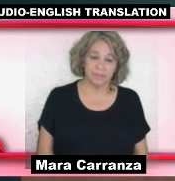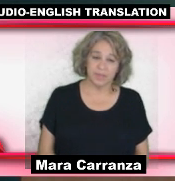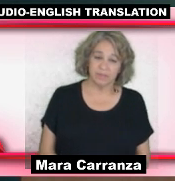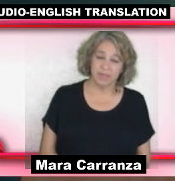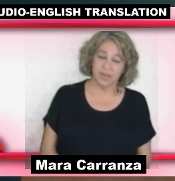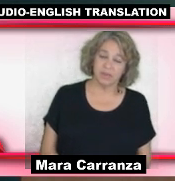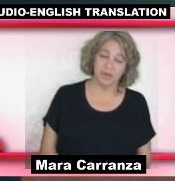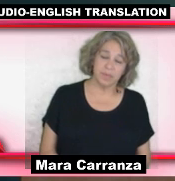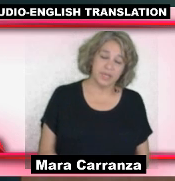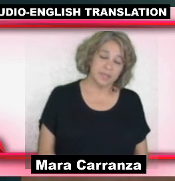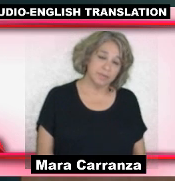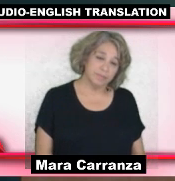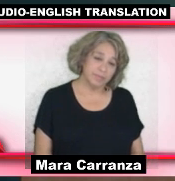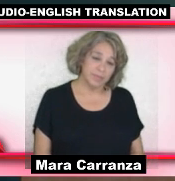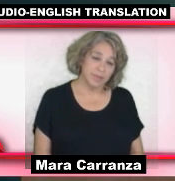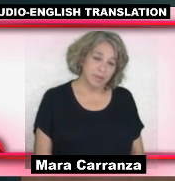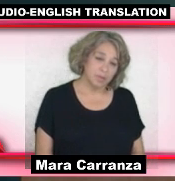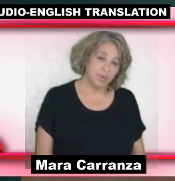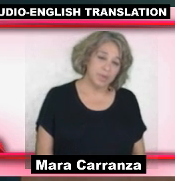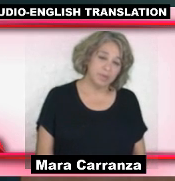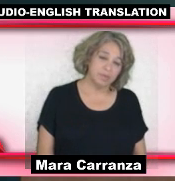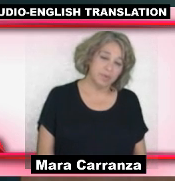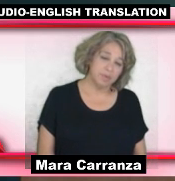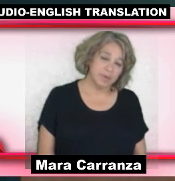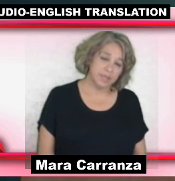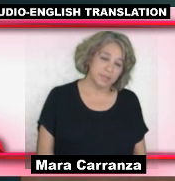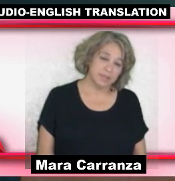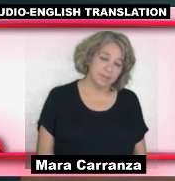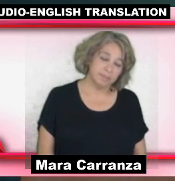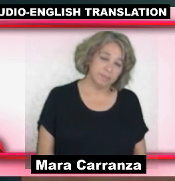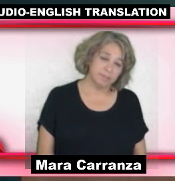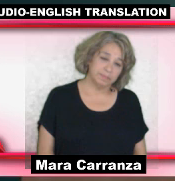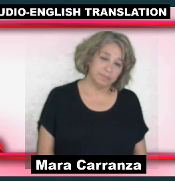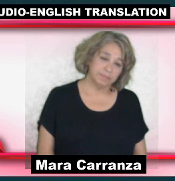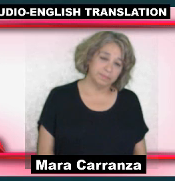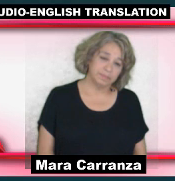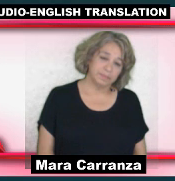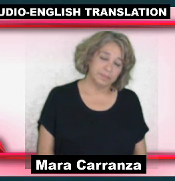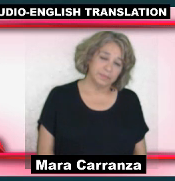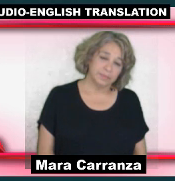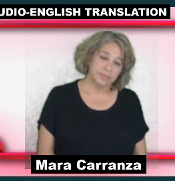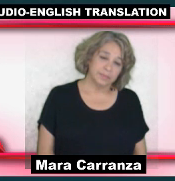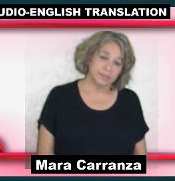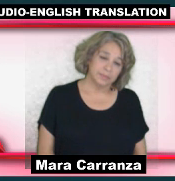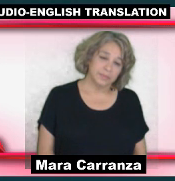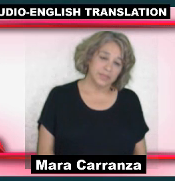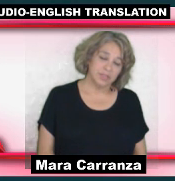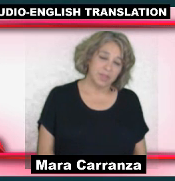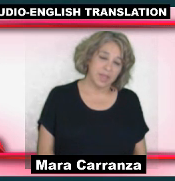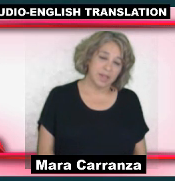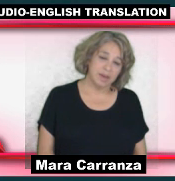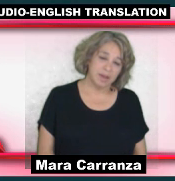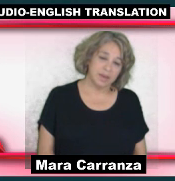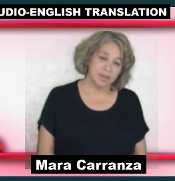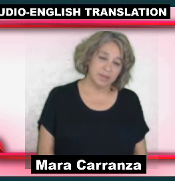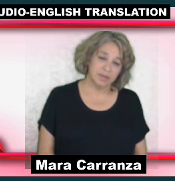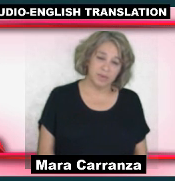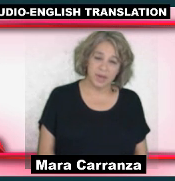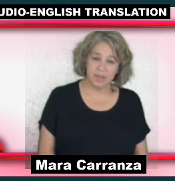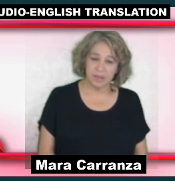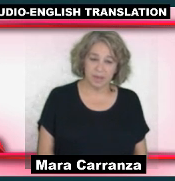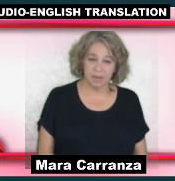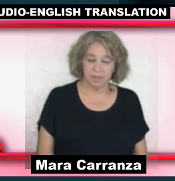acuerdo of the agreement en tres meses. Within 3 months. Entonces no puede haber nada so they cannot